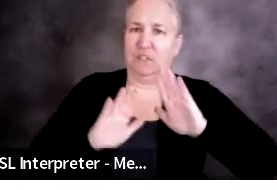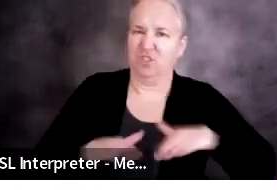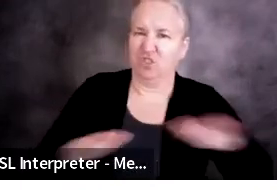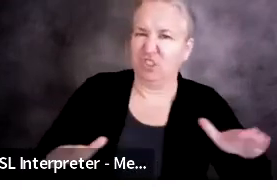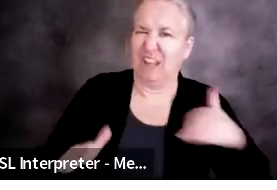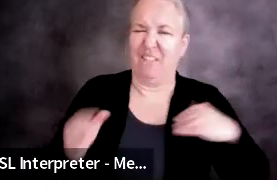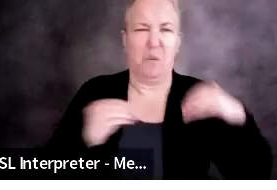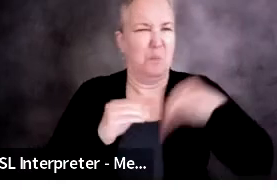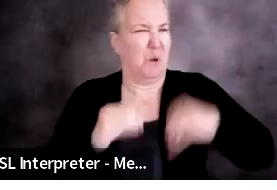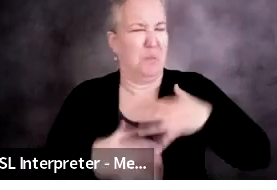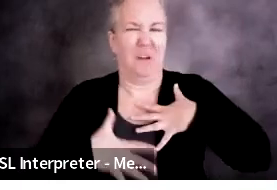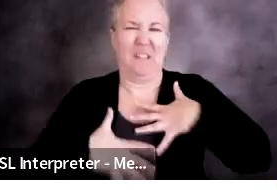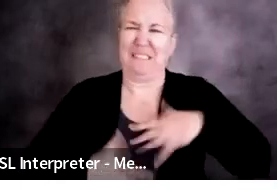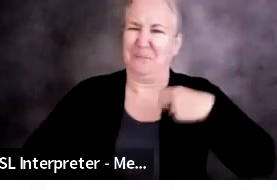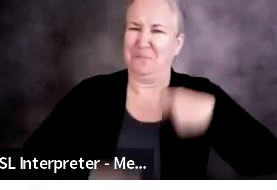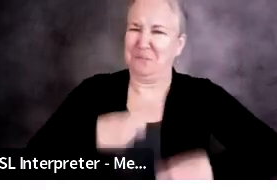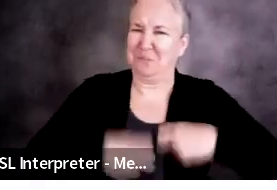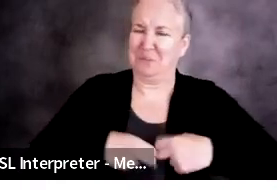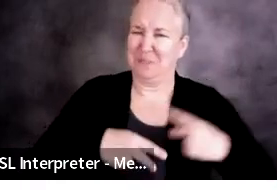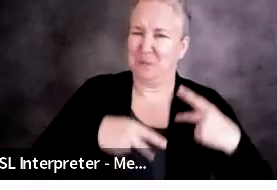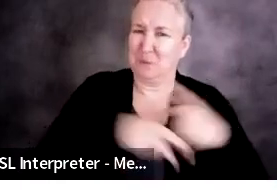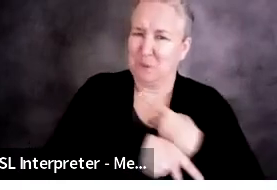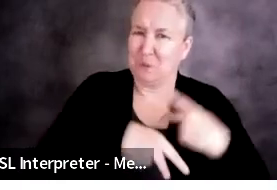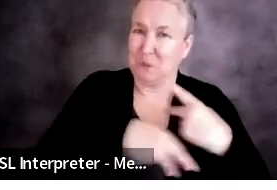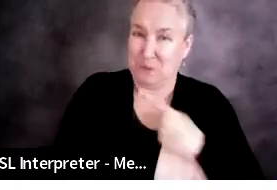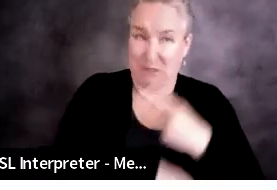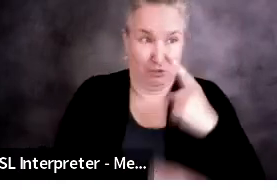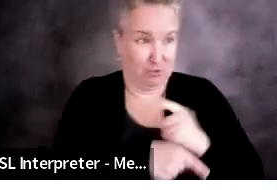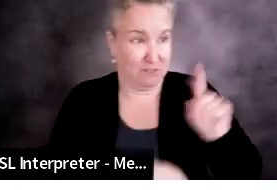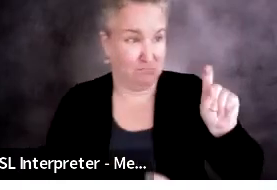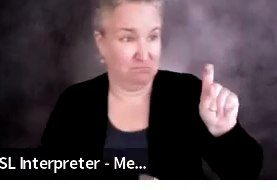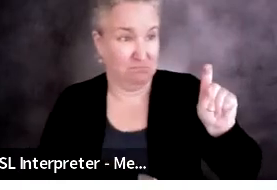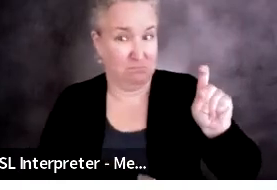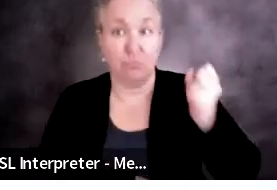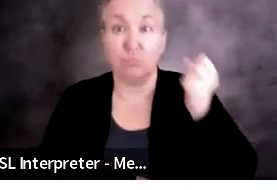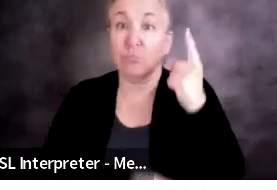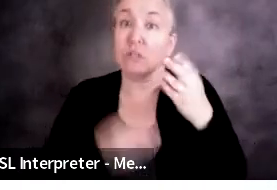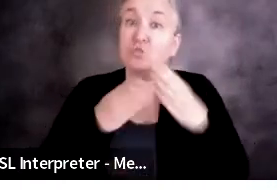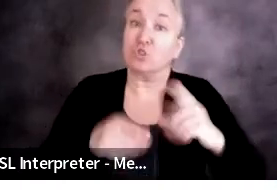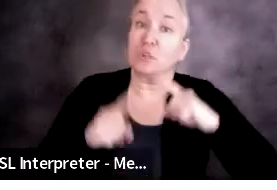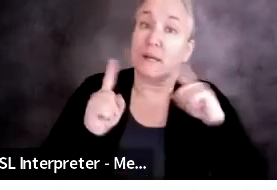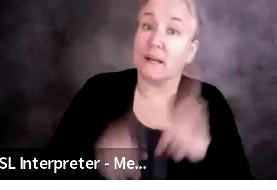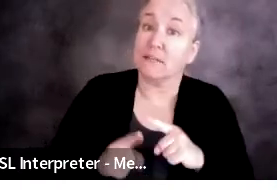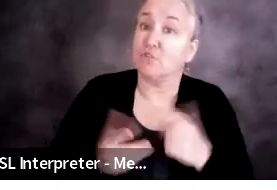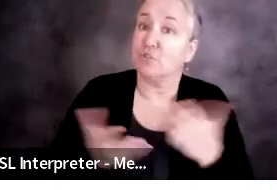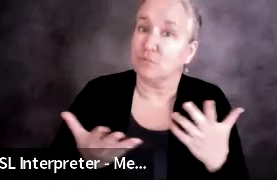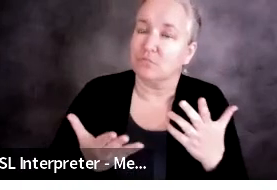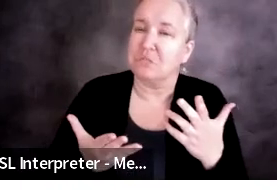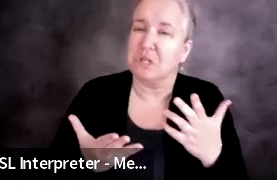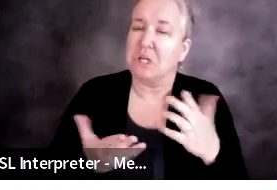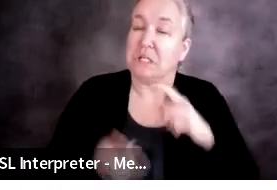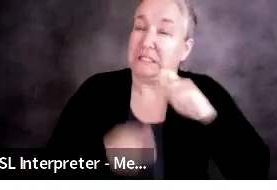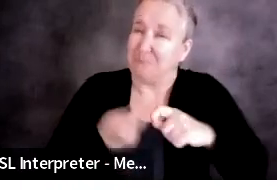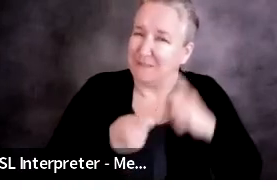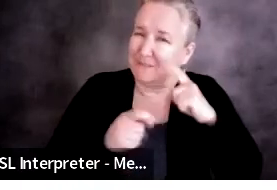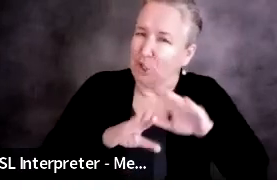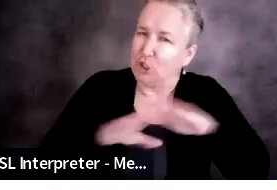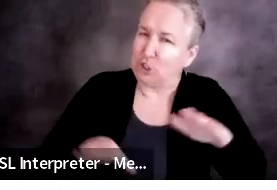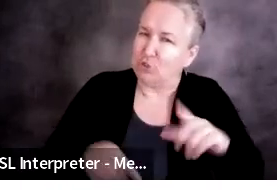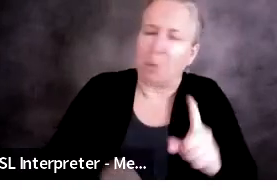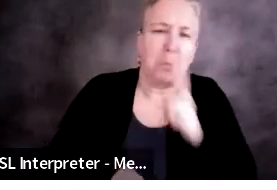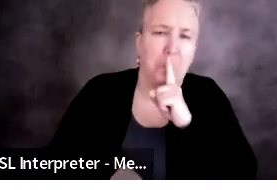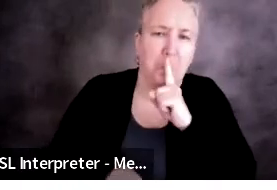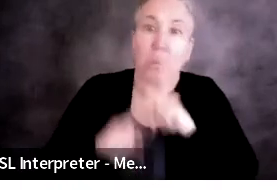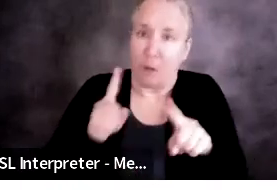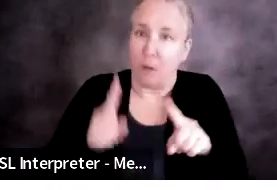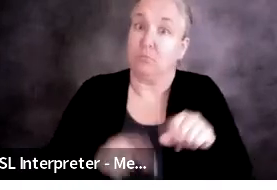respiratory issues than normal. Is that correct? So the general answer for this, not specifically for children, is that we